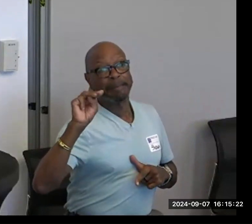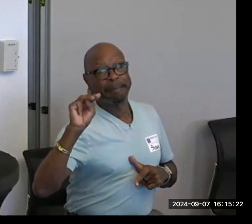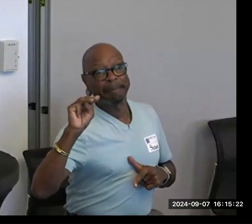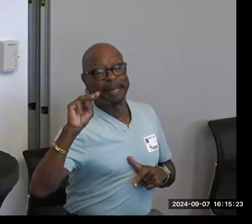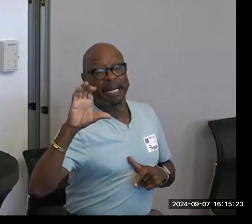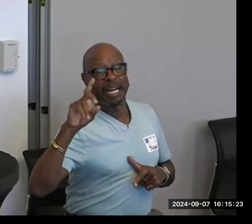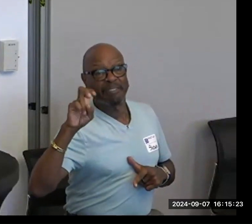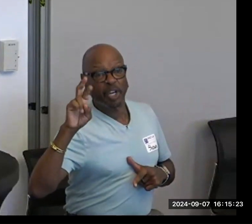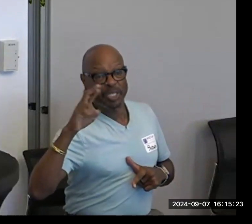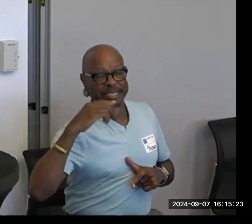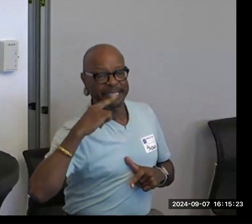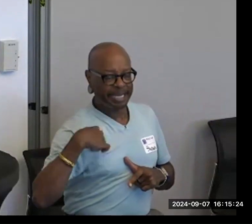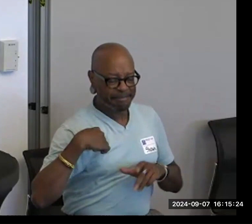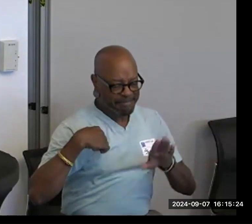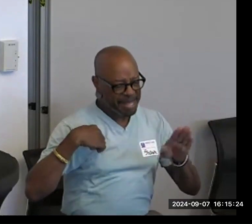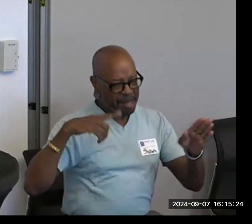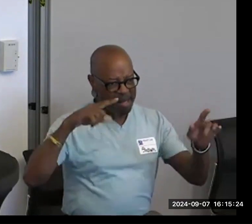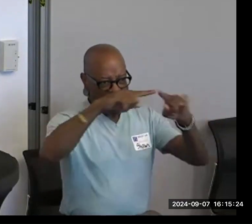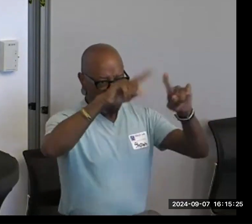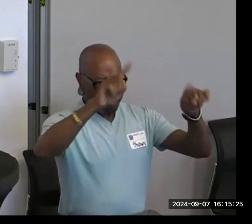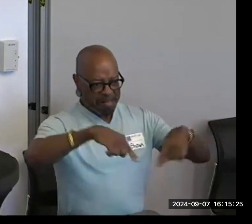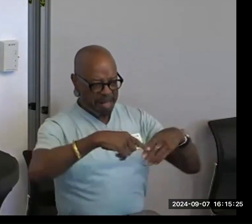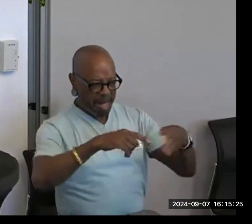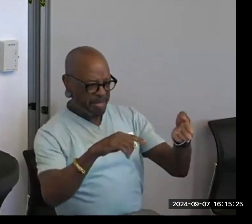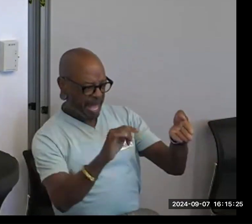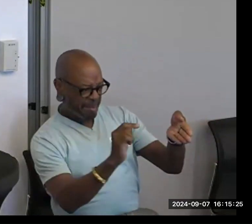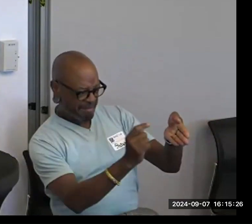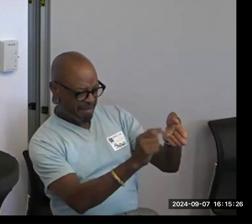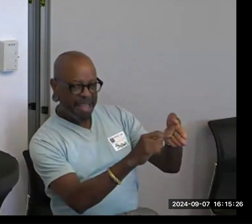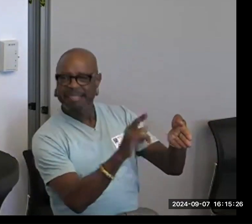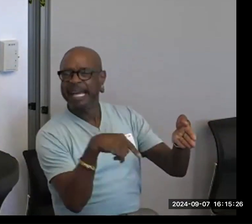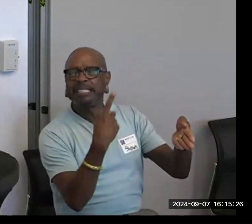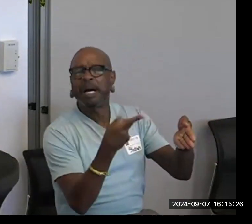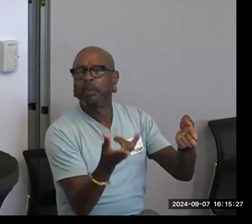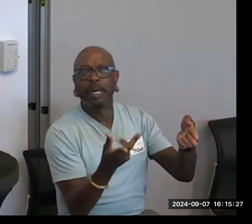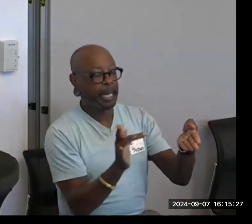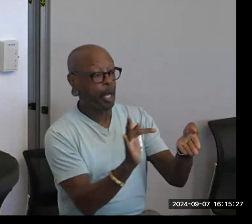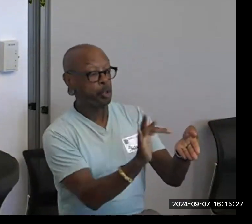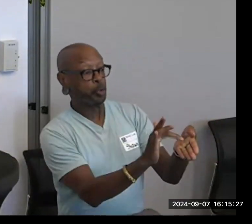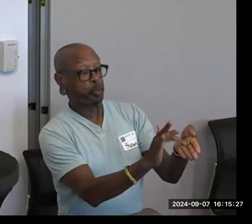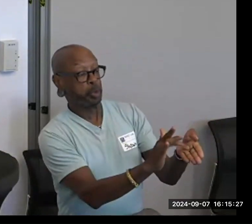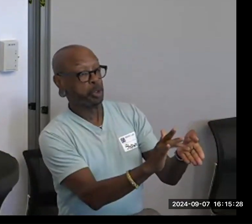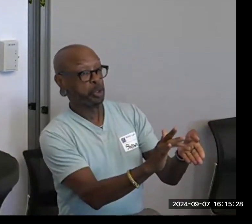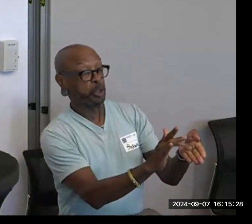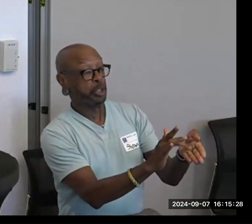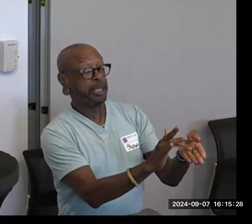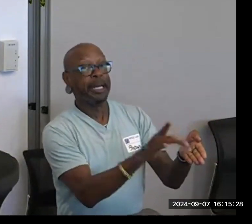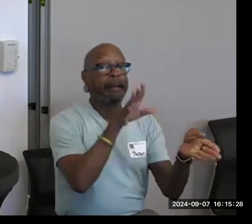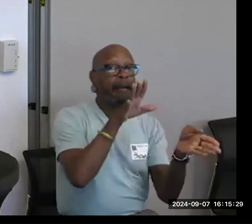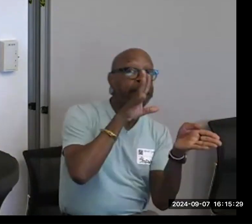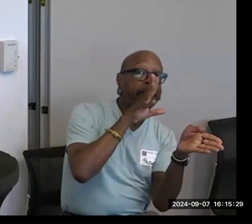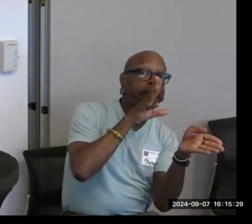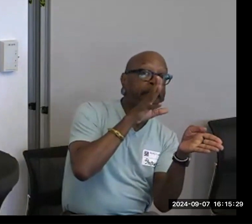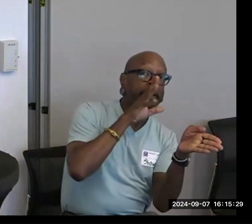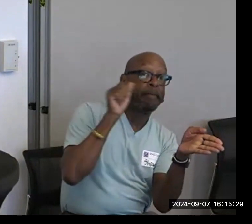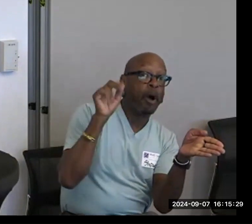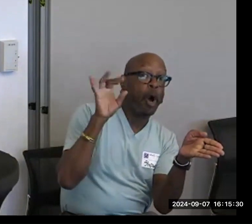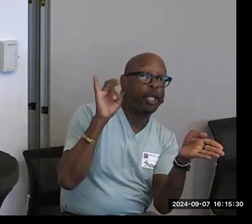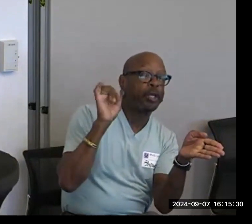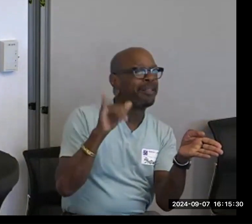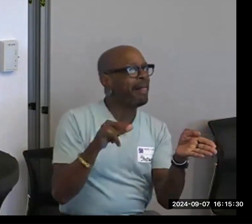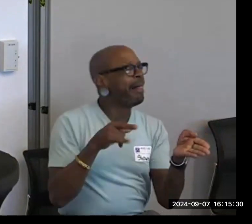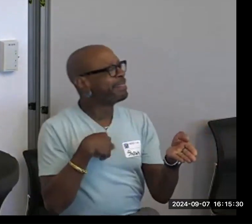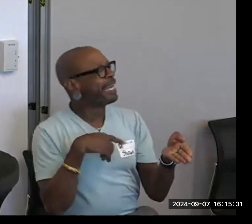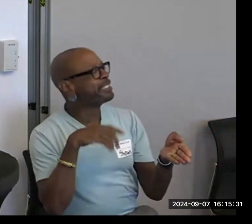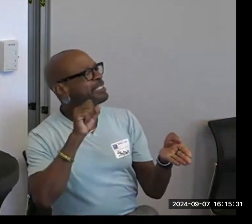what this little bit is about, and push down on it and have an audio label. Say that's Stevie Wonder's